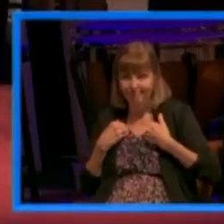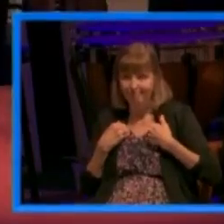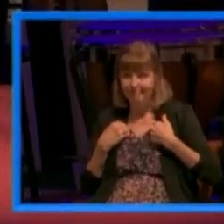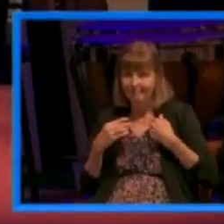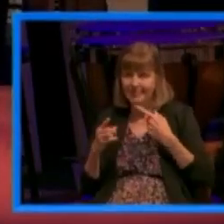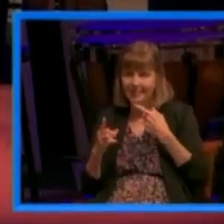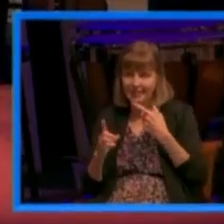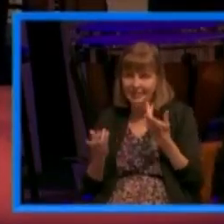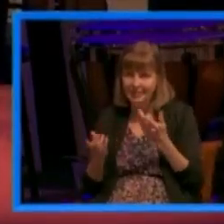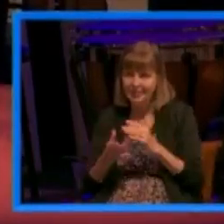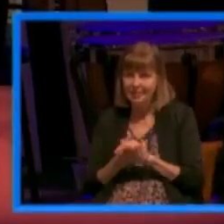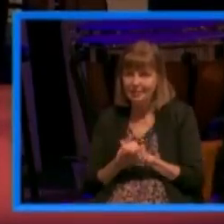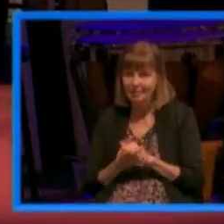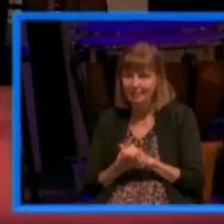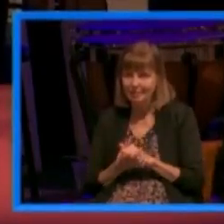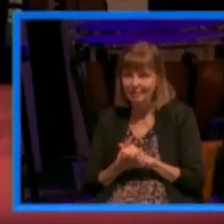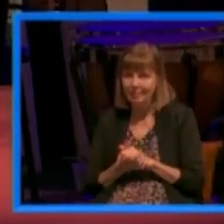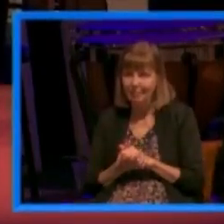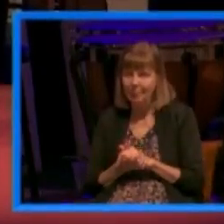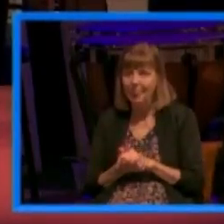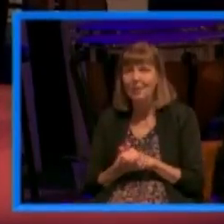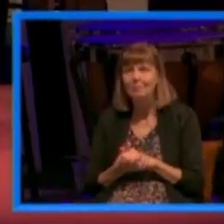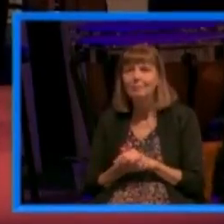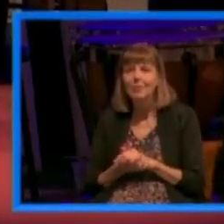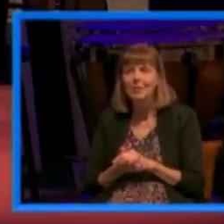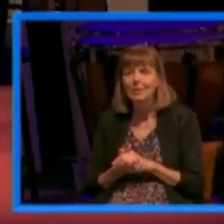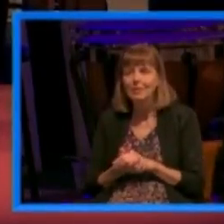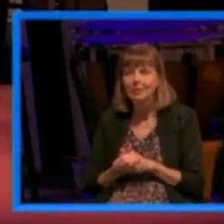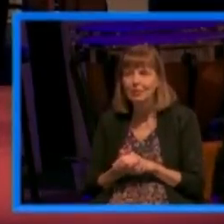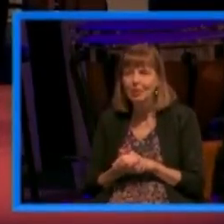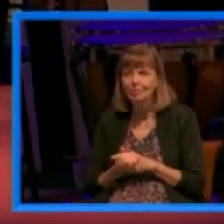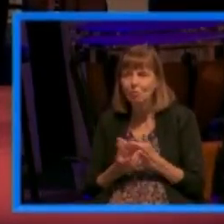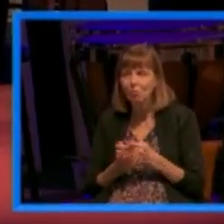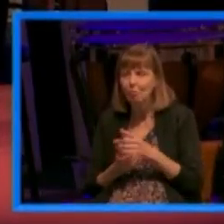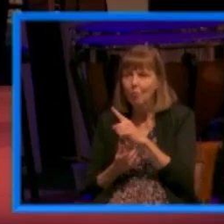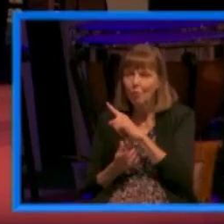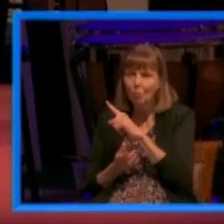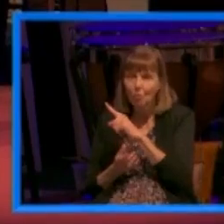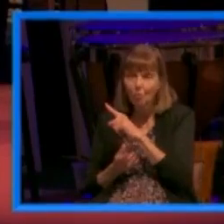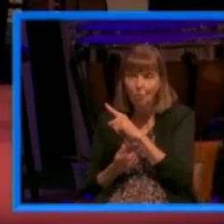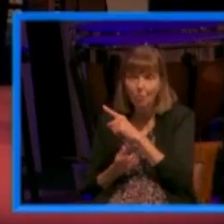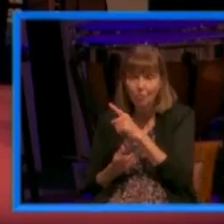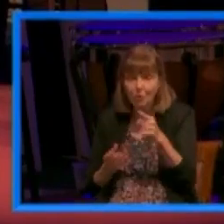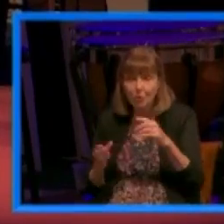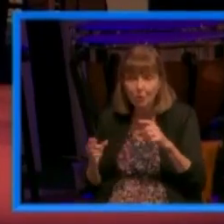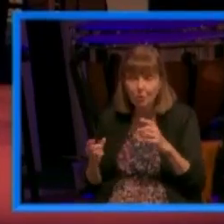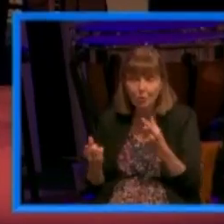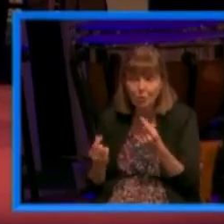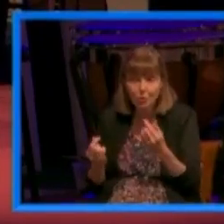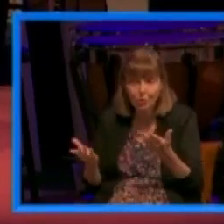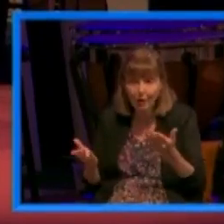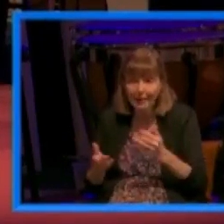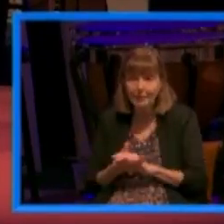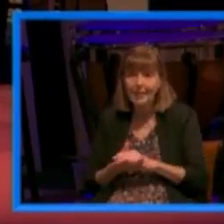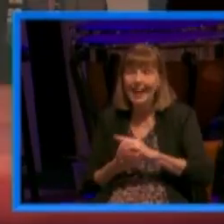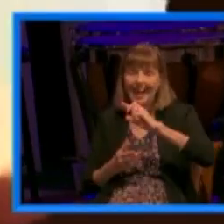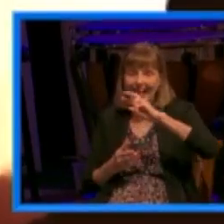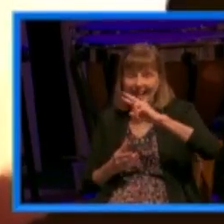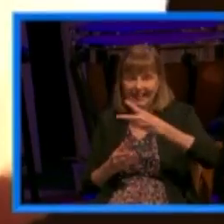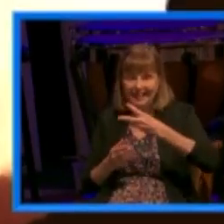Now let me just give you an application from this so that you can do this. The second step to battling sin is simply this, agreeing with